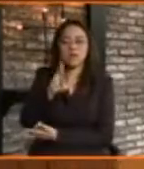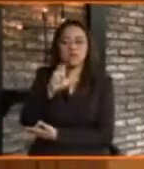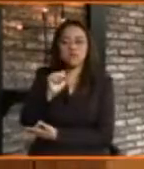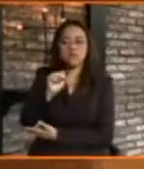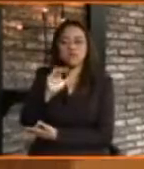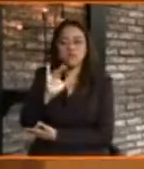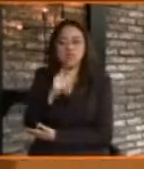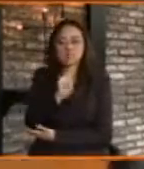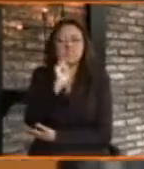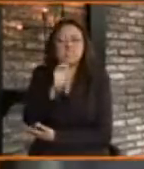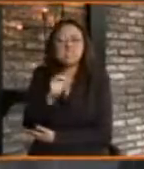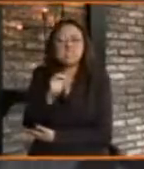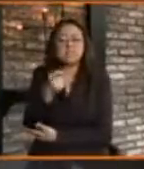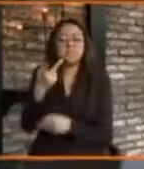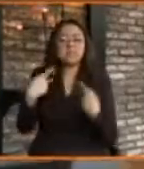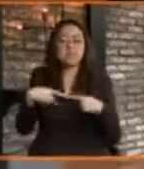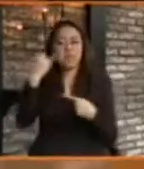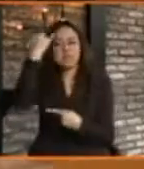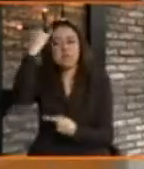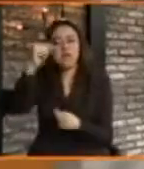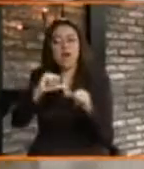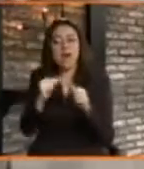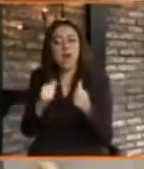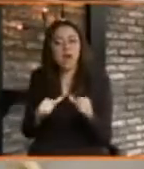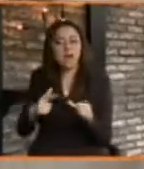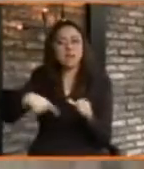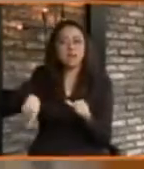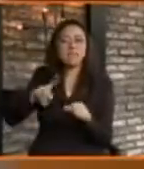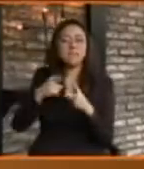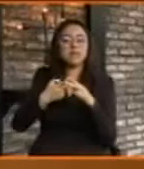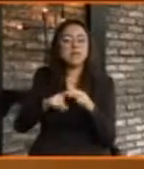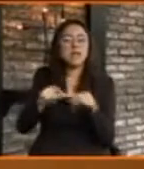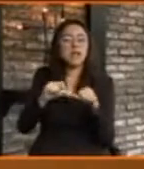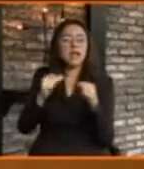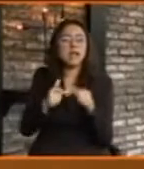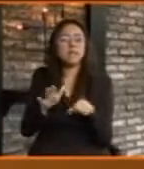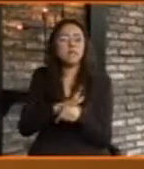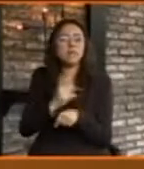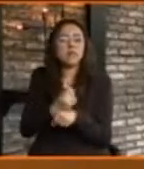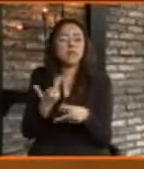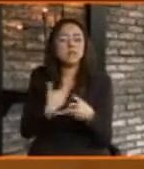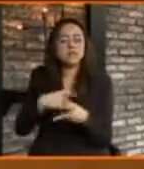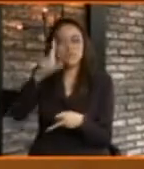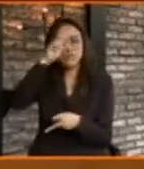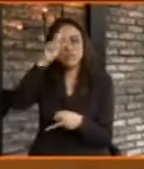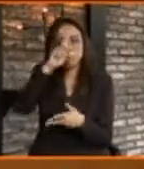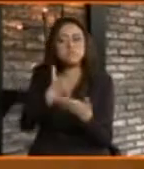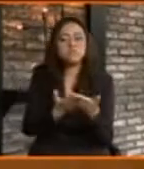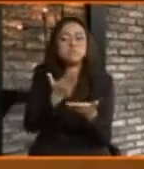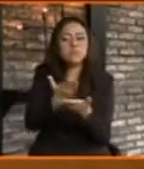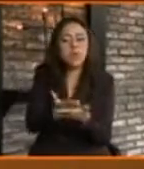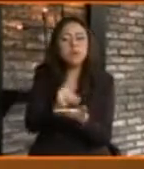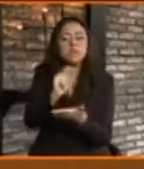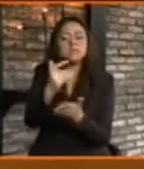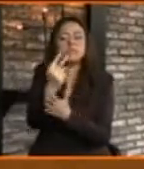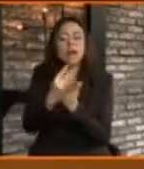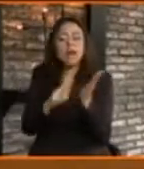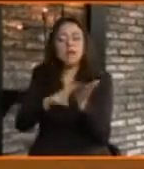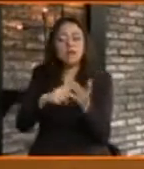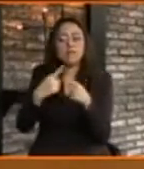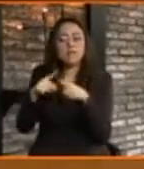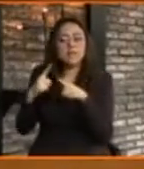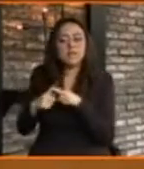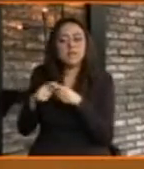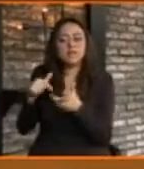It's a conceptual work of art. That is that the concept of the work is really what the art is, and it can be reproduced